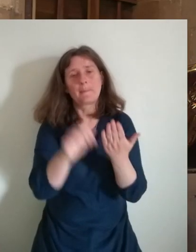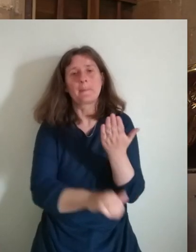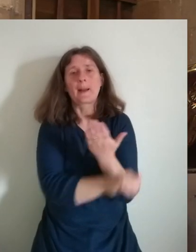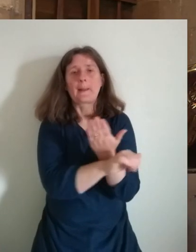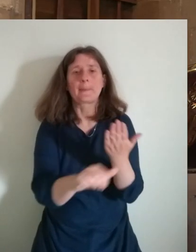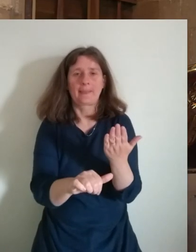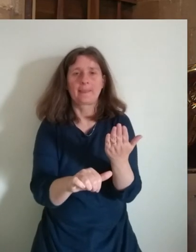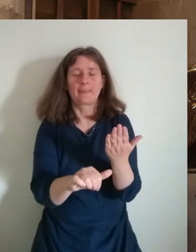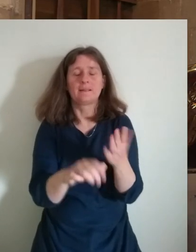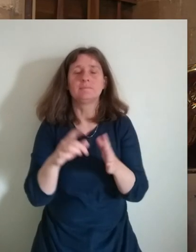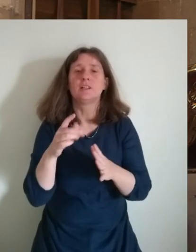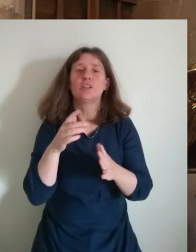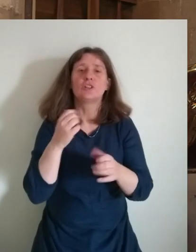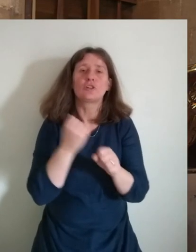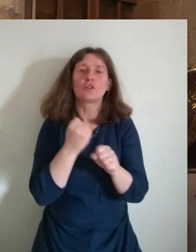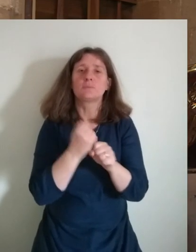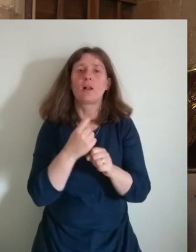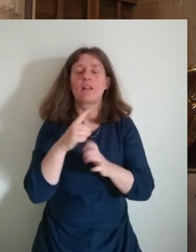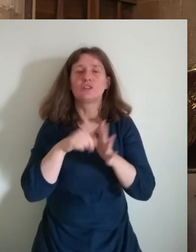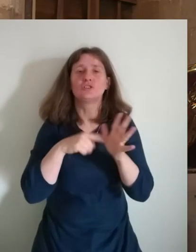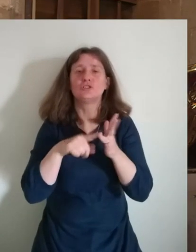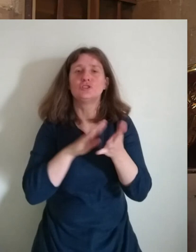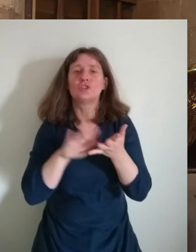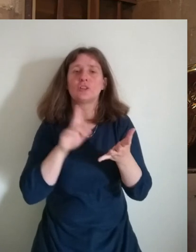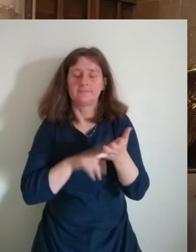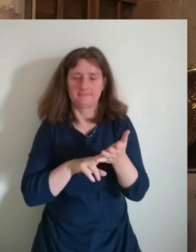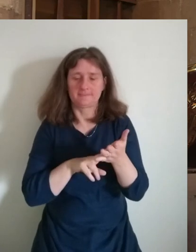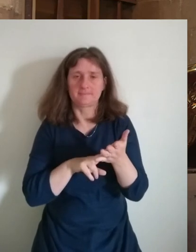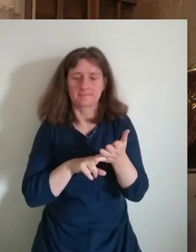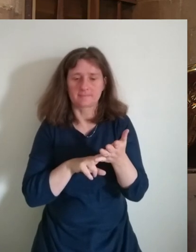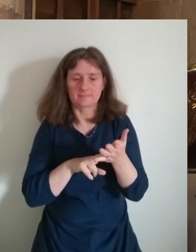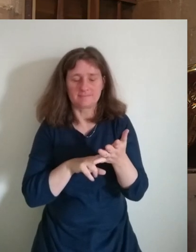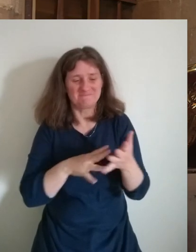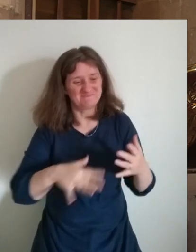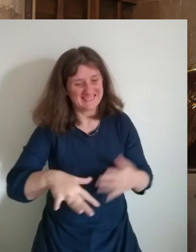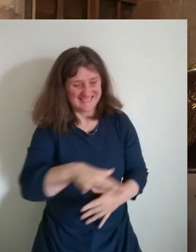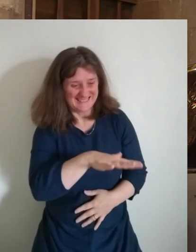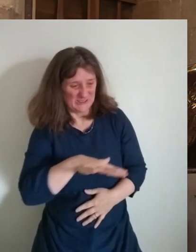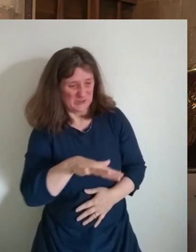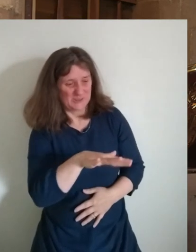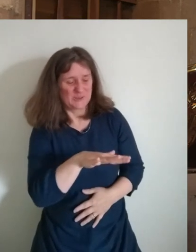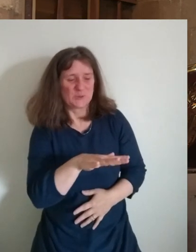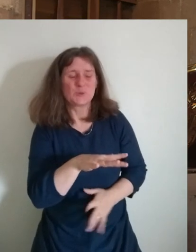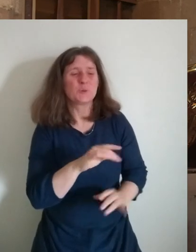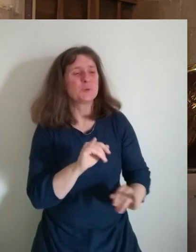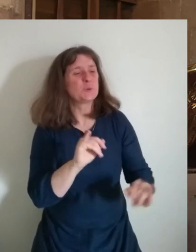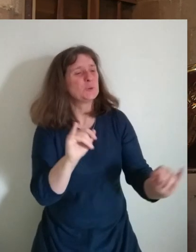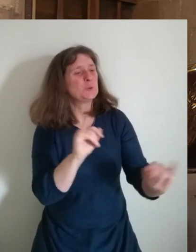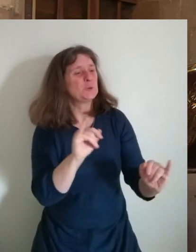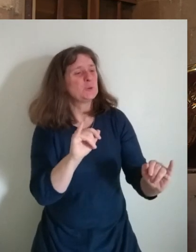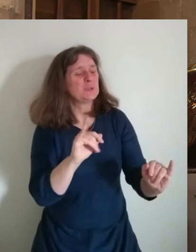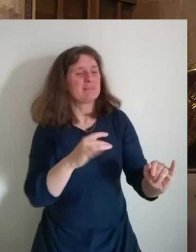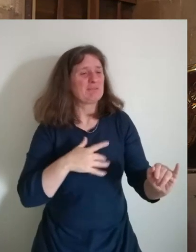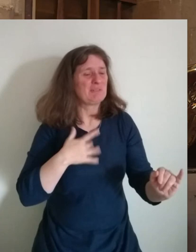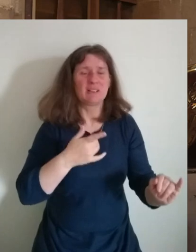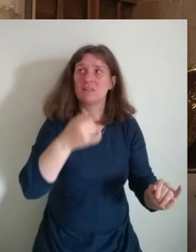Now over to Graham for our Bible reading from John's Gospel, where a broken, helpless situation,